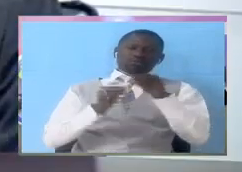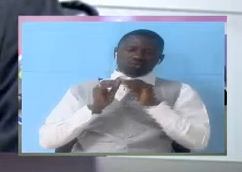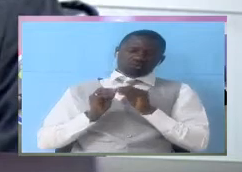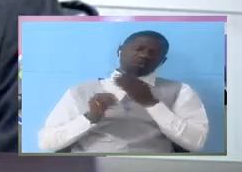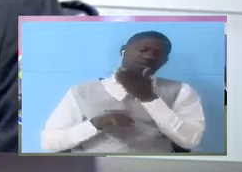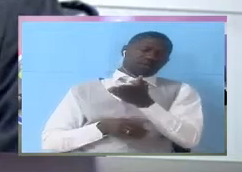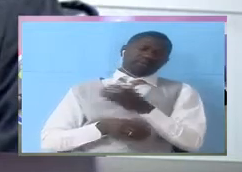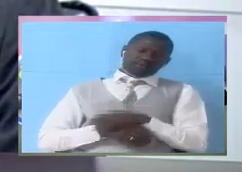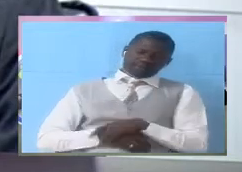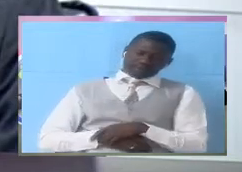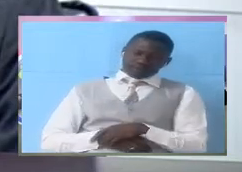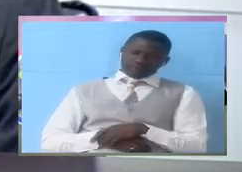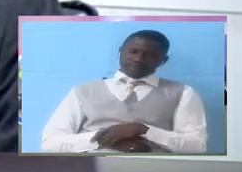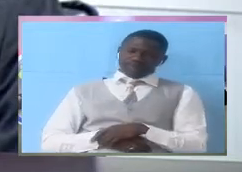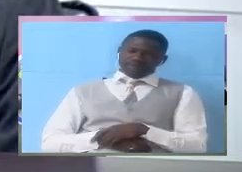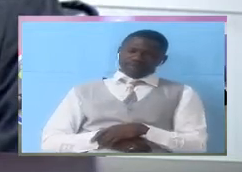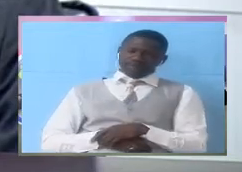Indeed. Wow.